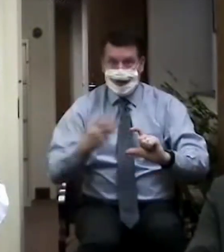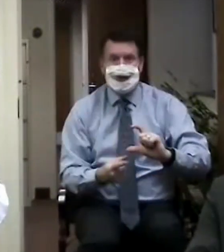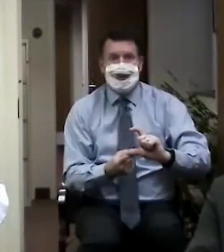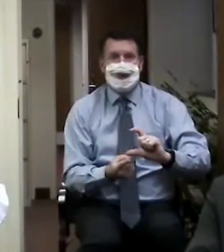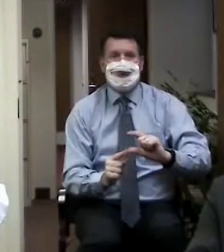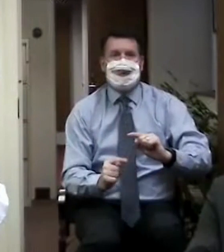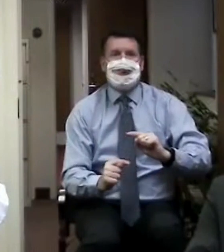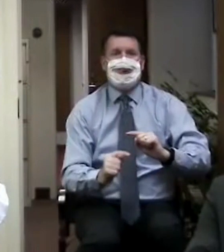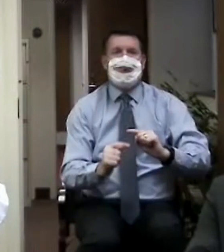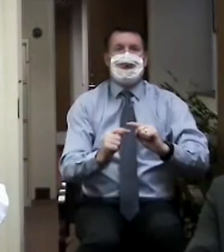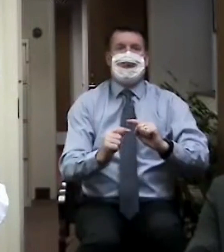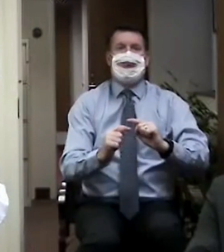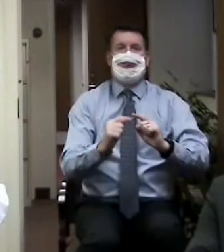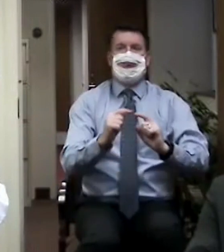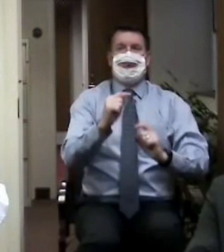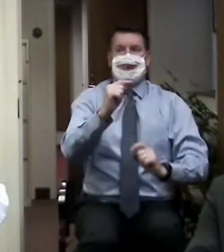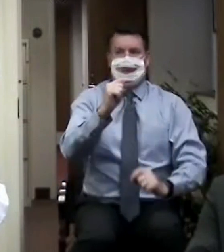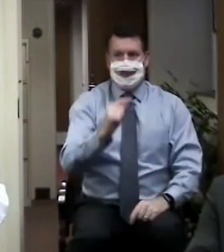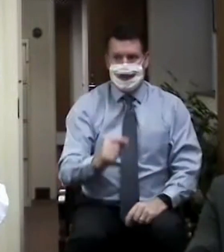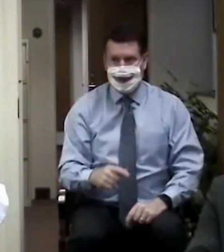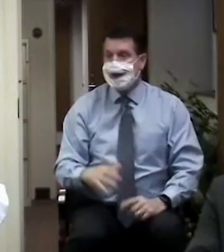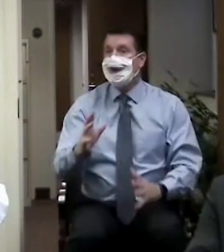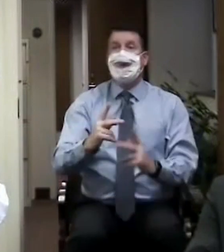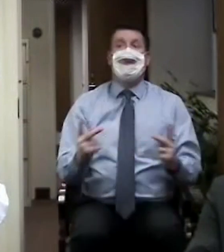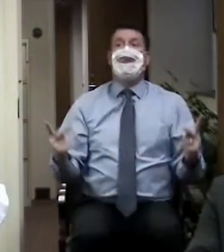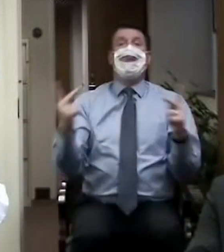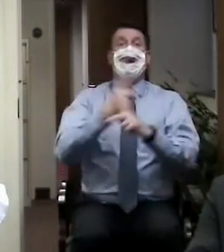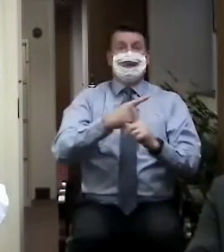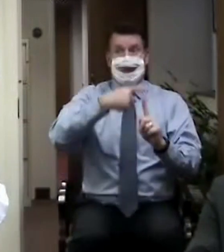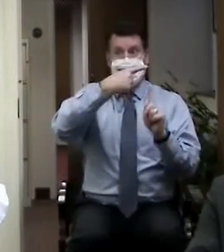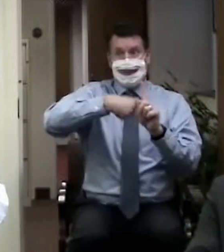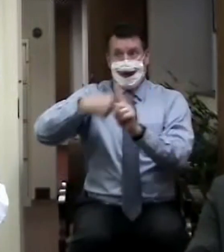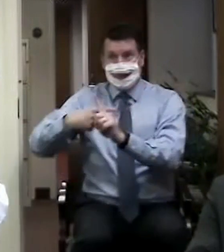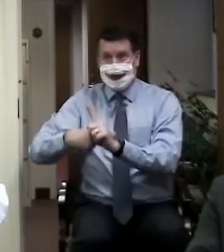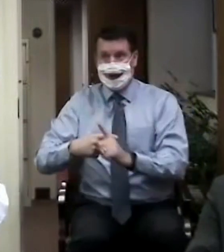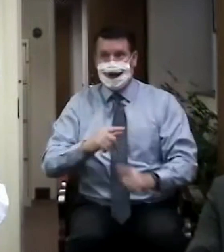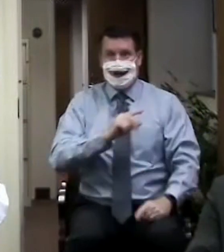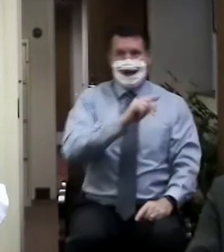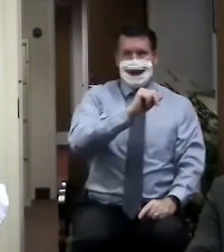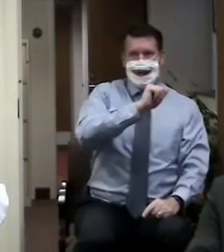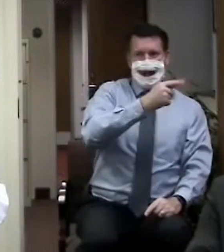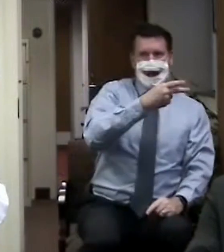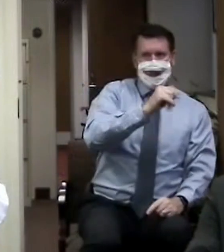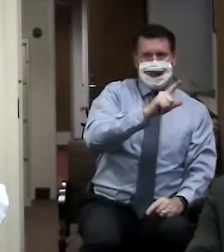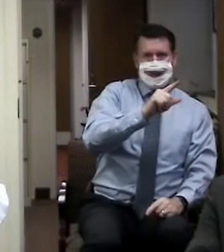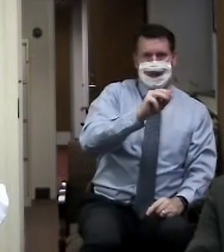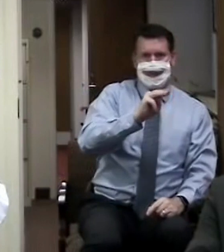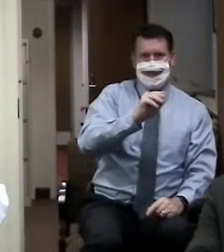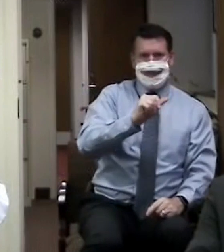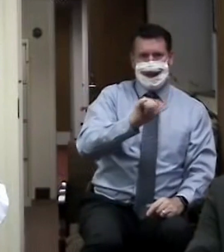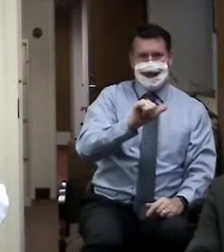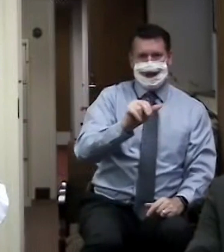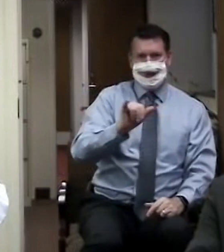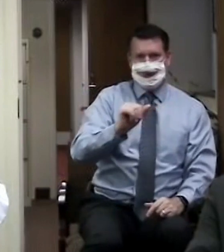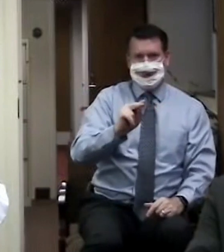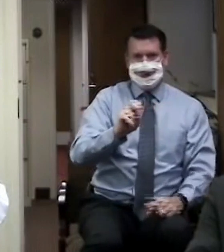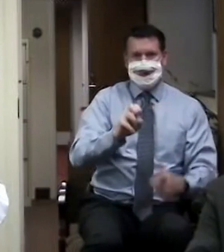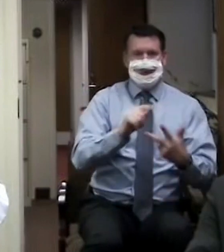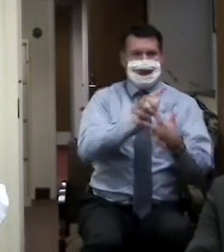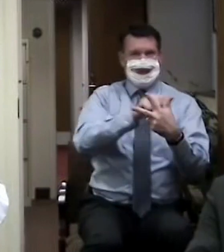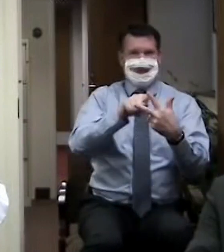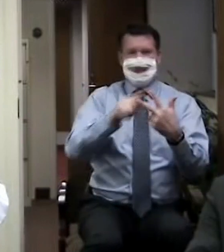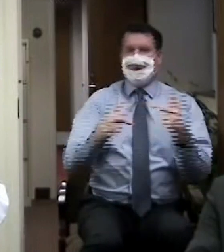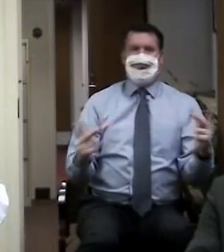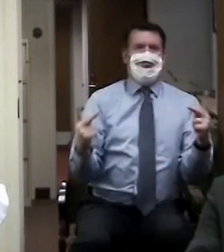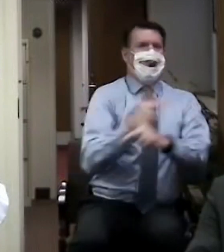I should say there. But a loss of that magnitude is not sustainable over the long term. So we need to have, you know, a approach that looks at